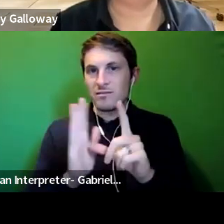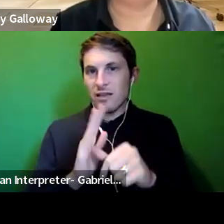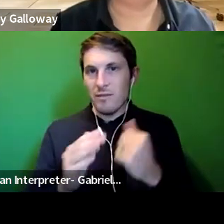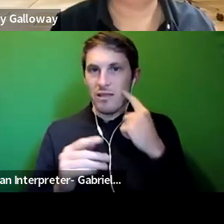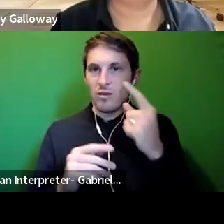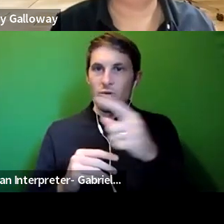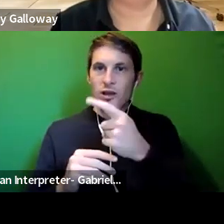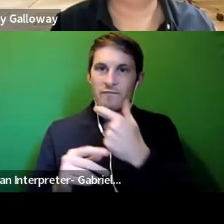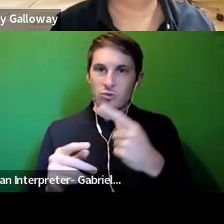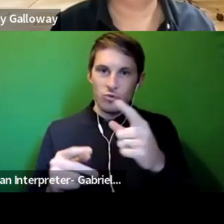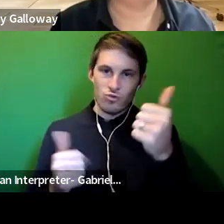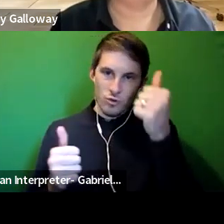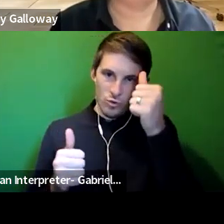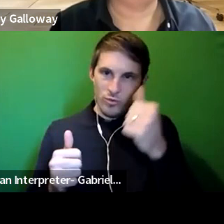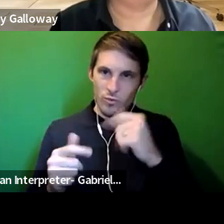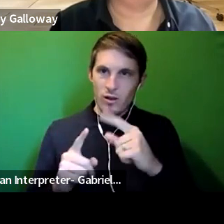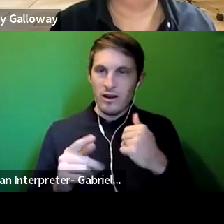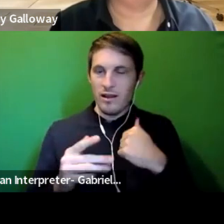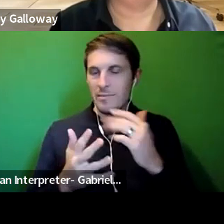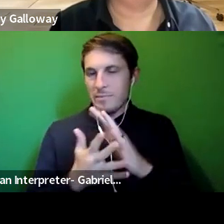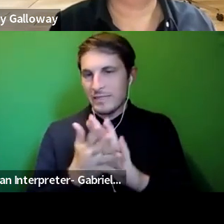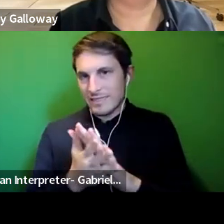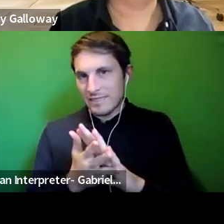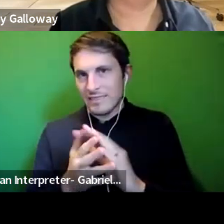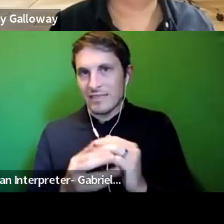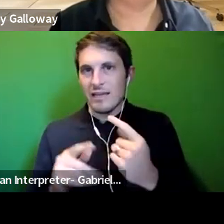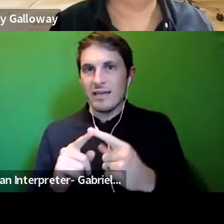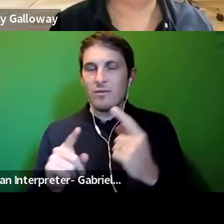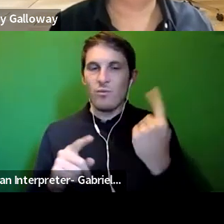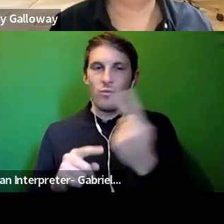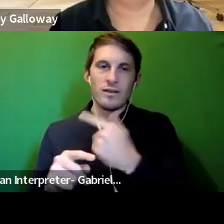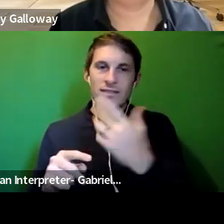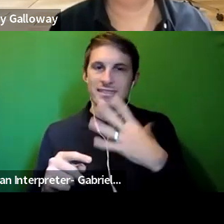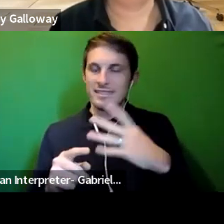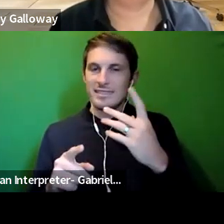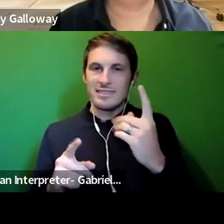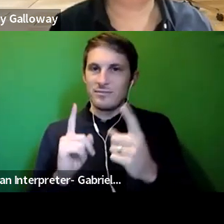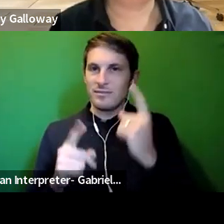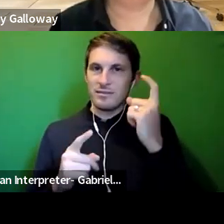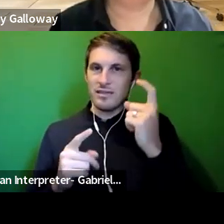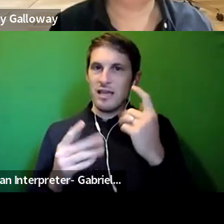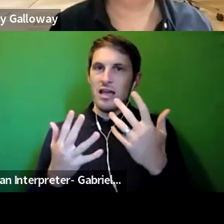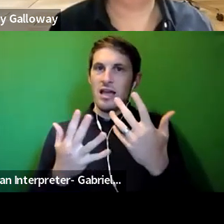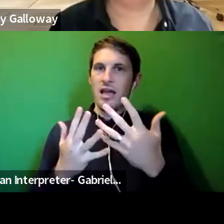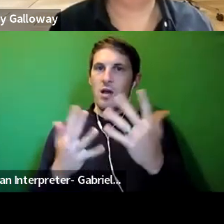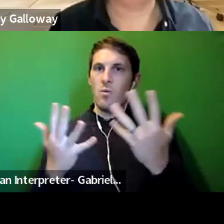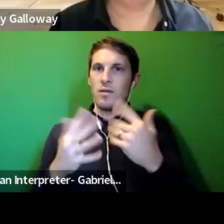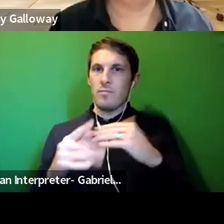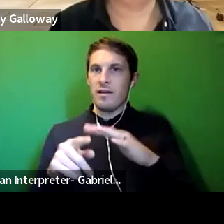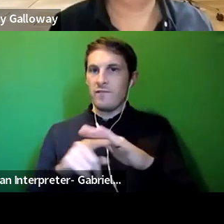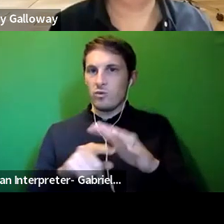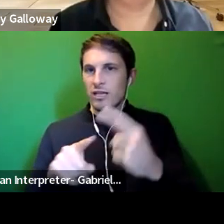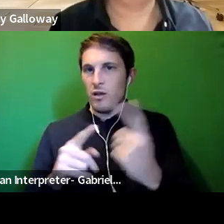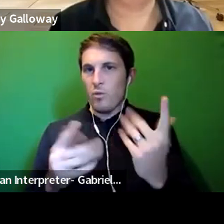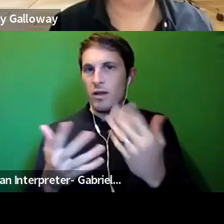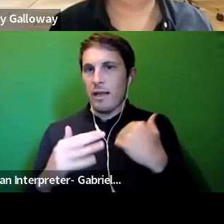laughing because you know what I mean. And I think that we've all got to kind of ask ourselves, what's the extent of my influence, but also what are the limits of it